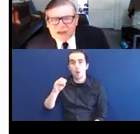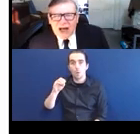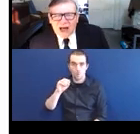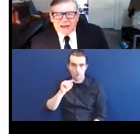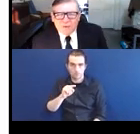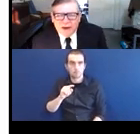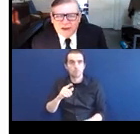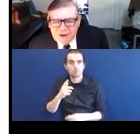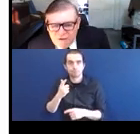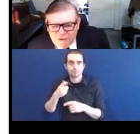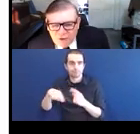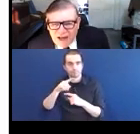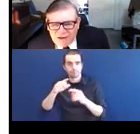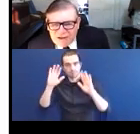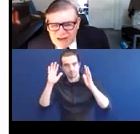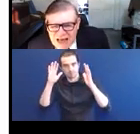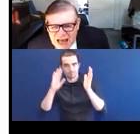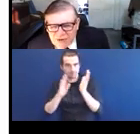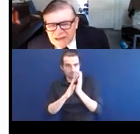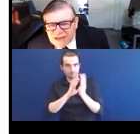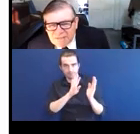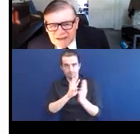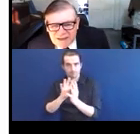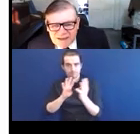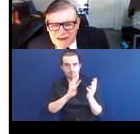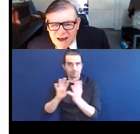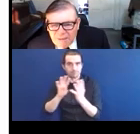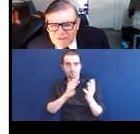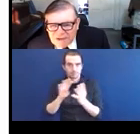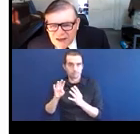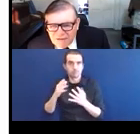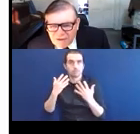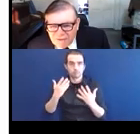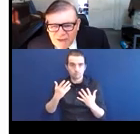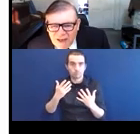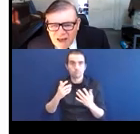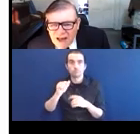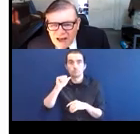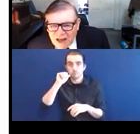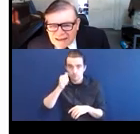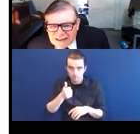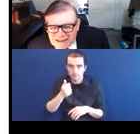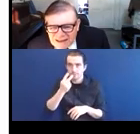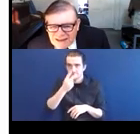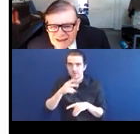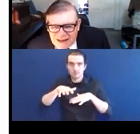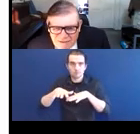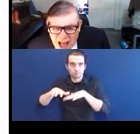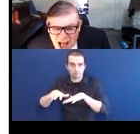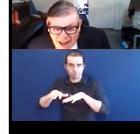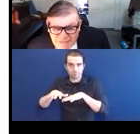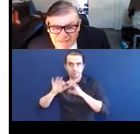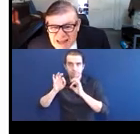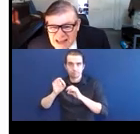now reached the highest point, 4,020 meters above sea level. And that is